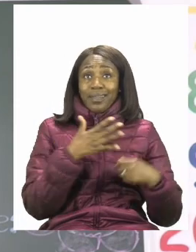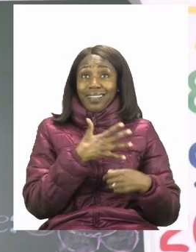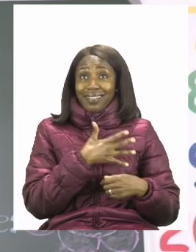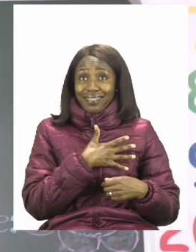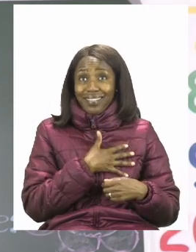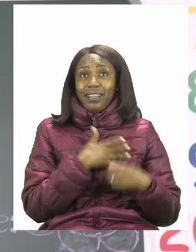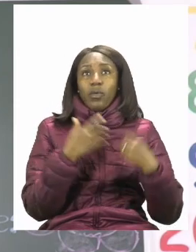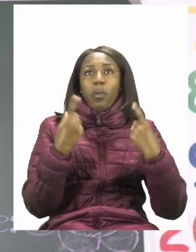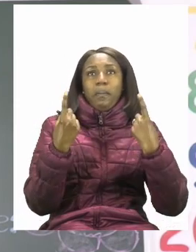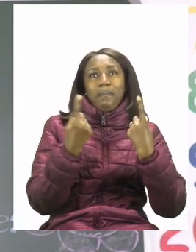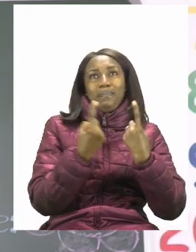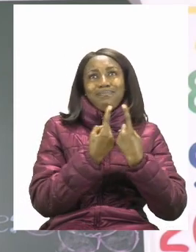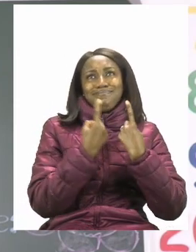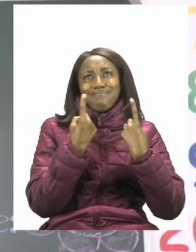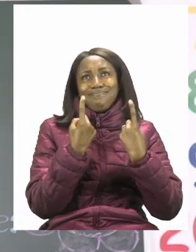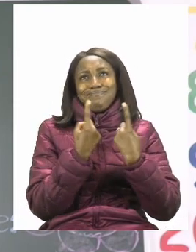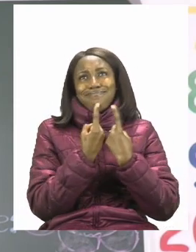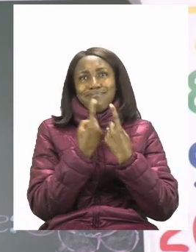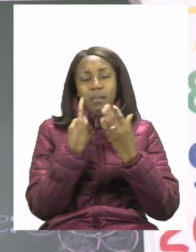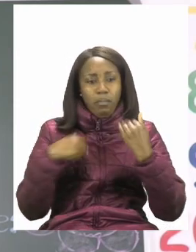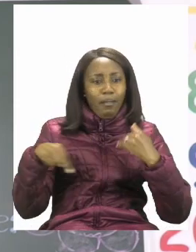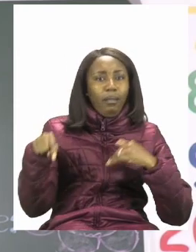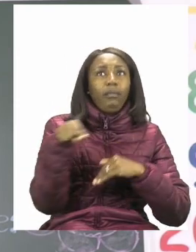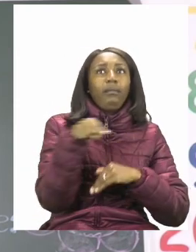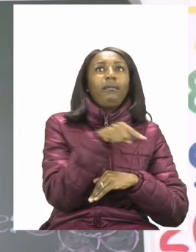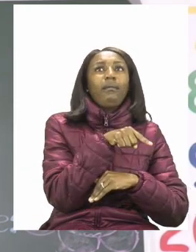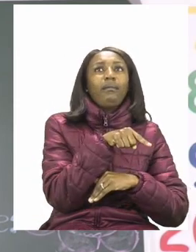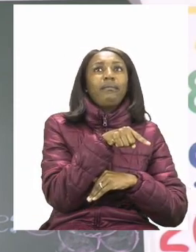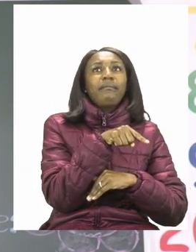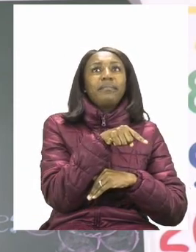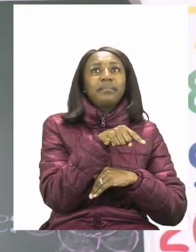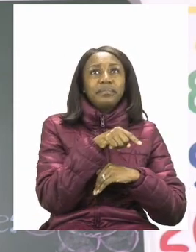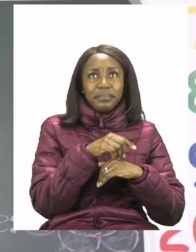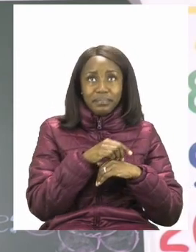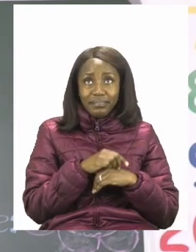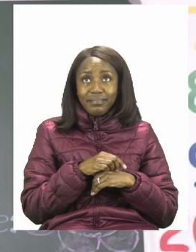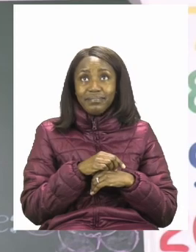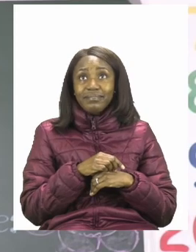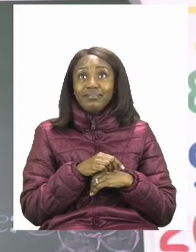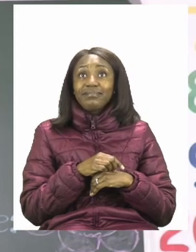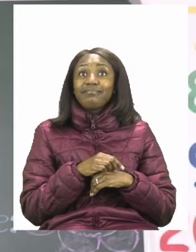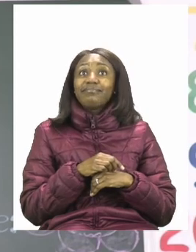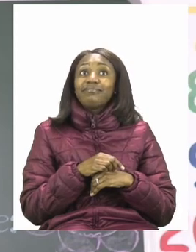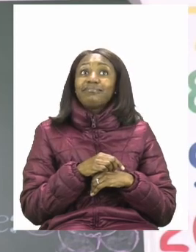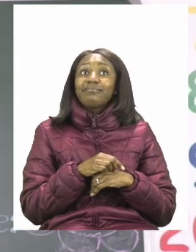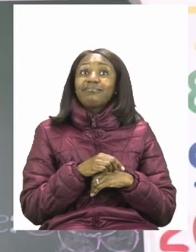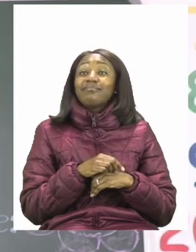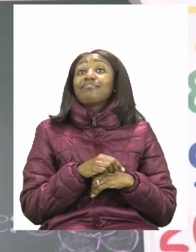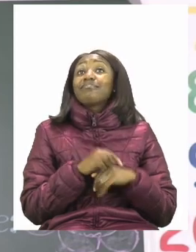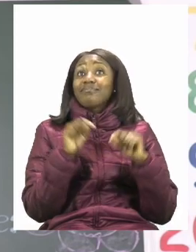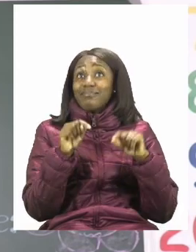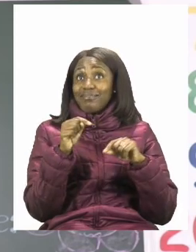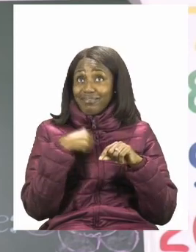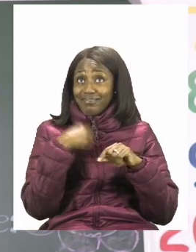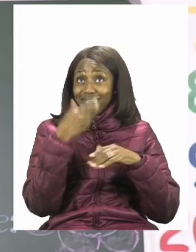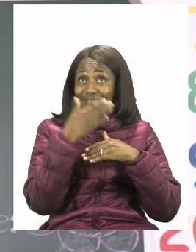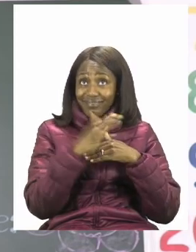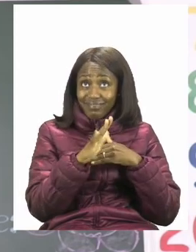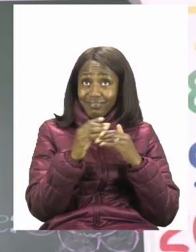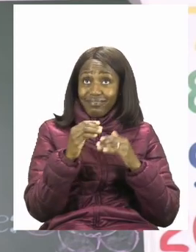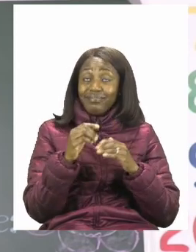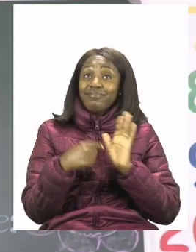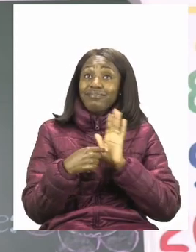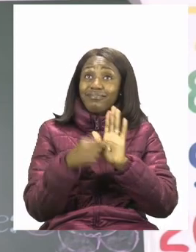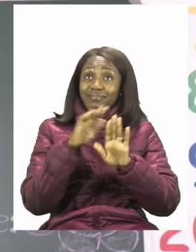play outside, right? So you use one of the words given to you in